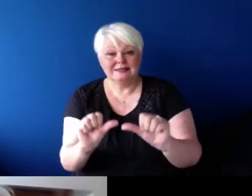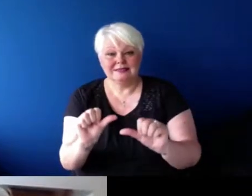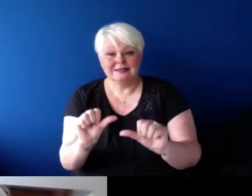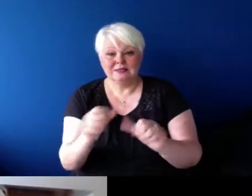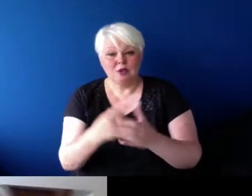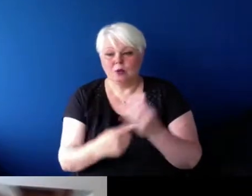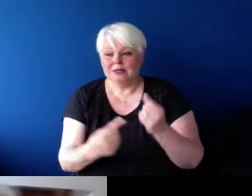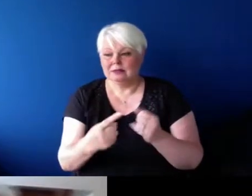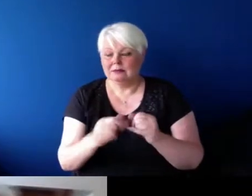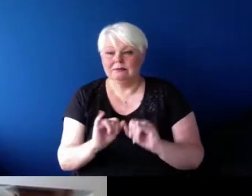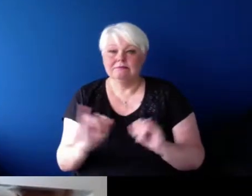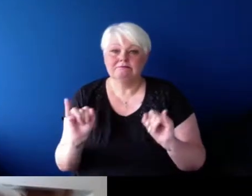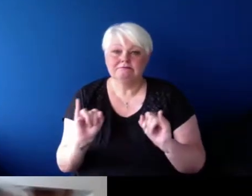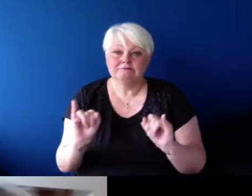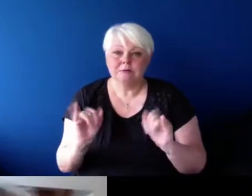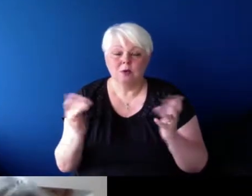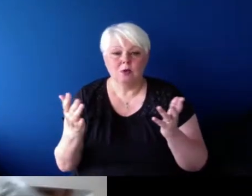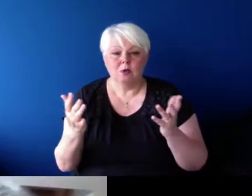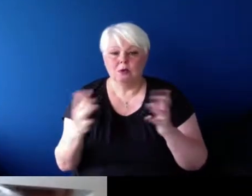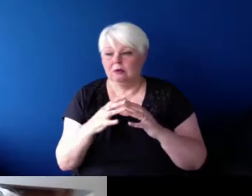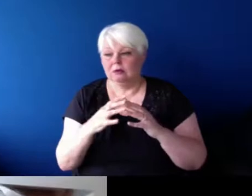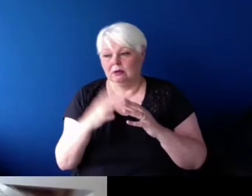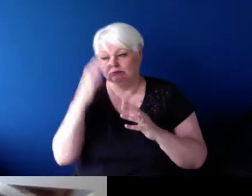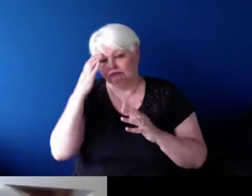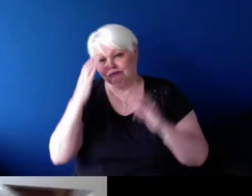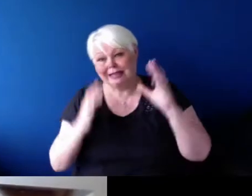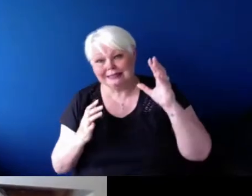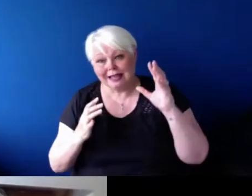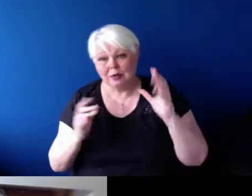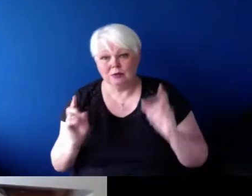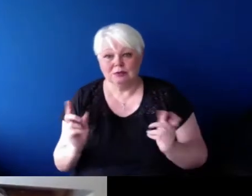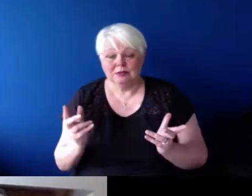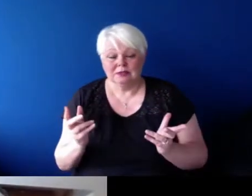or a you know, breakdown or whatever.